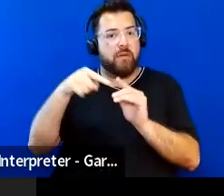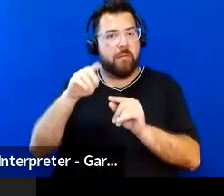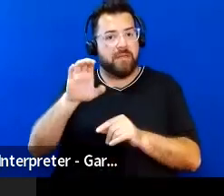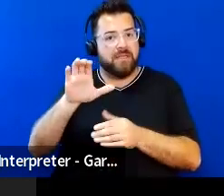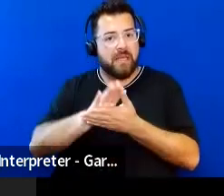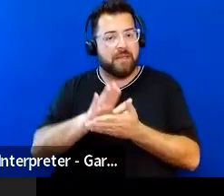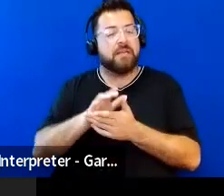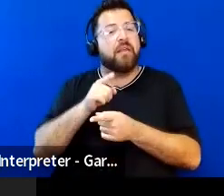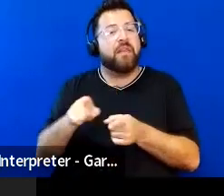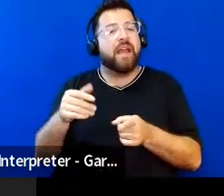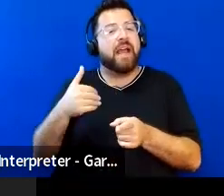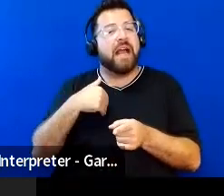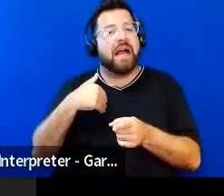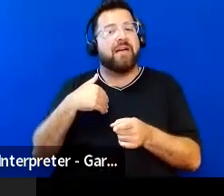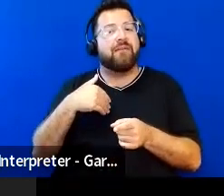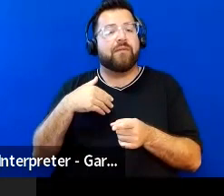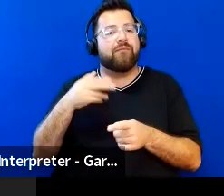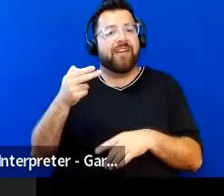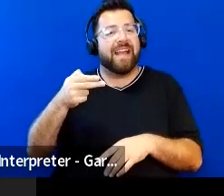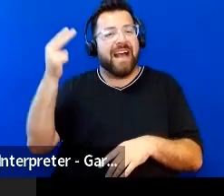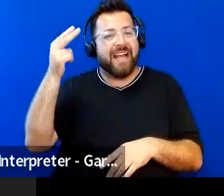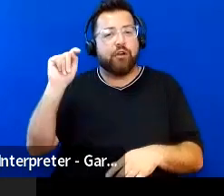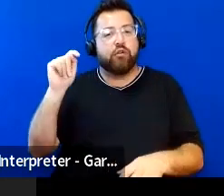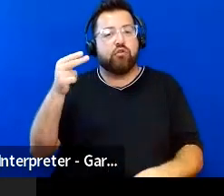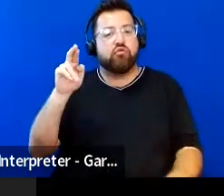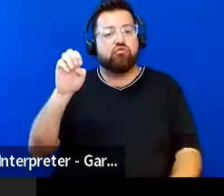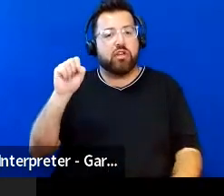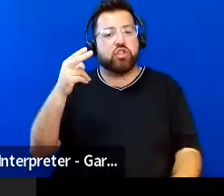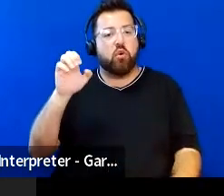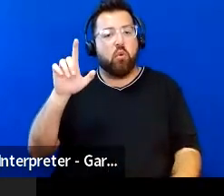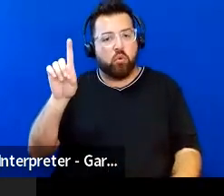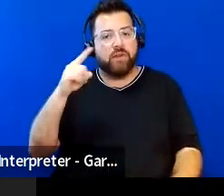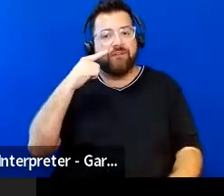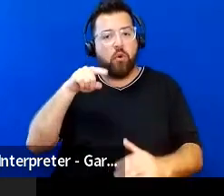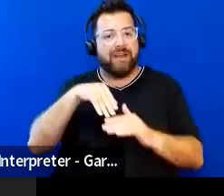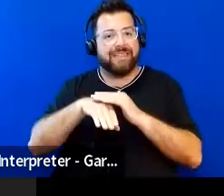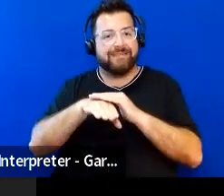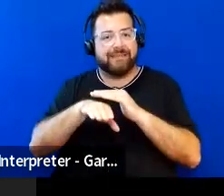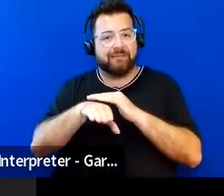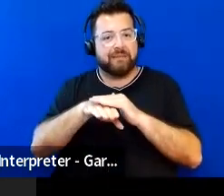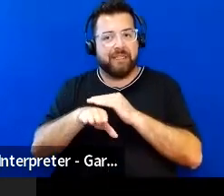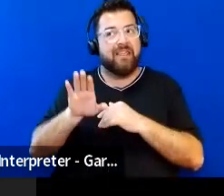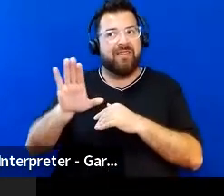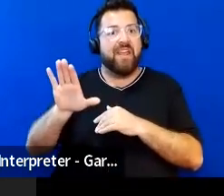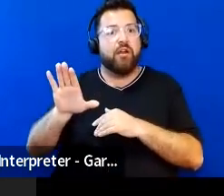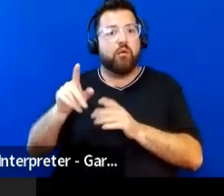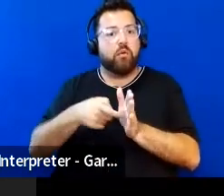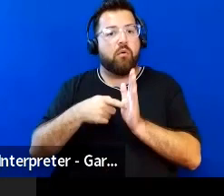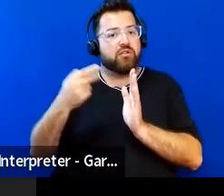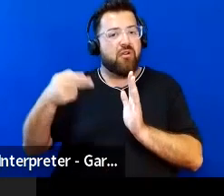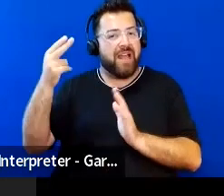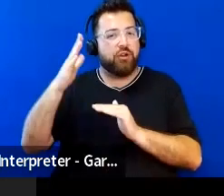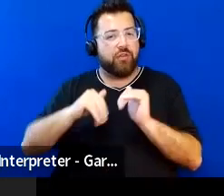higher threshold for accessibility. Their accessibility requirements are higher than the federal guidelines.